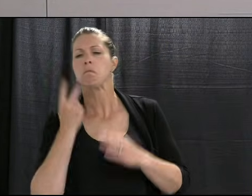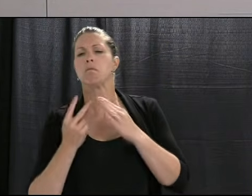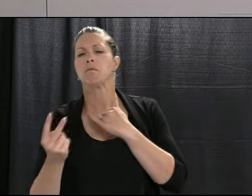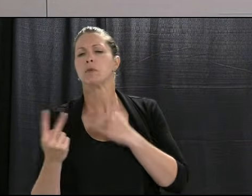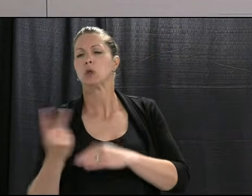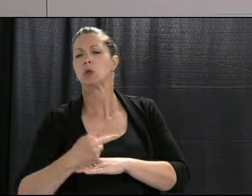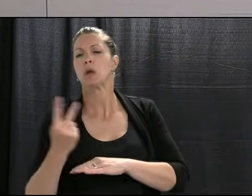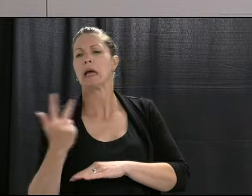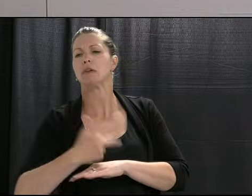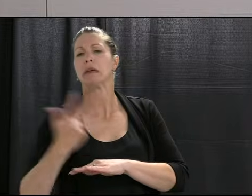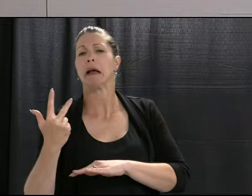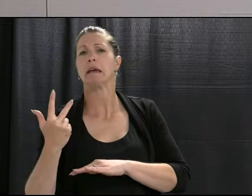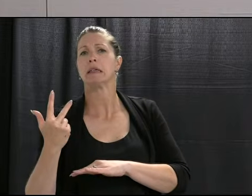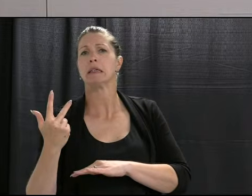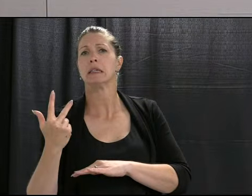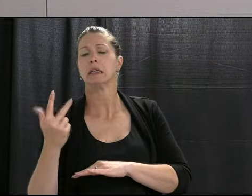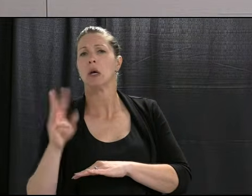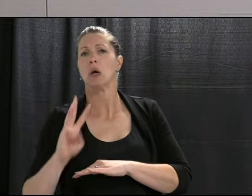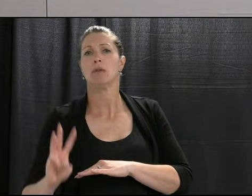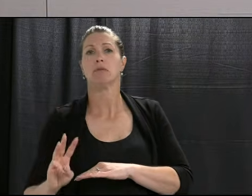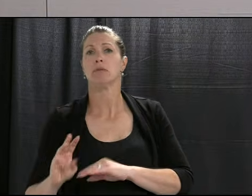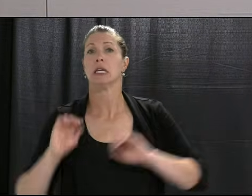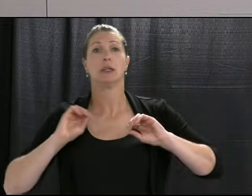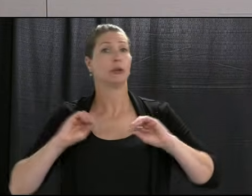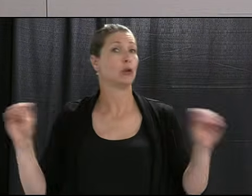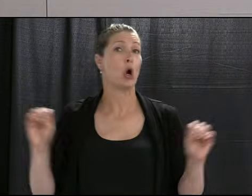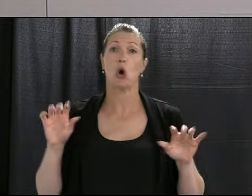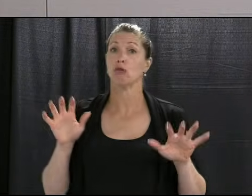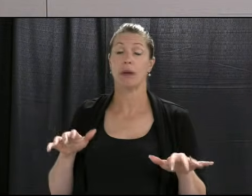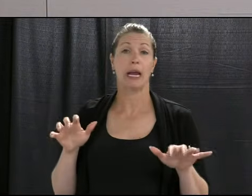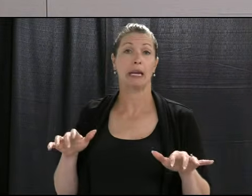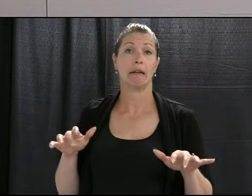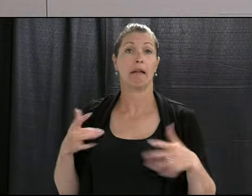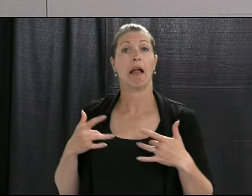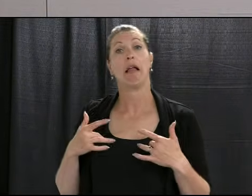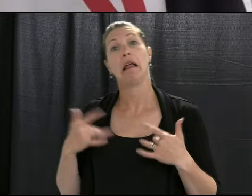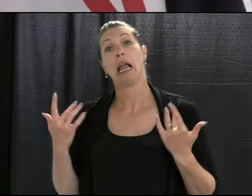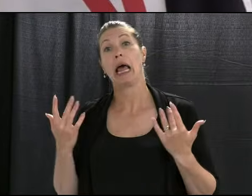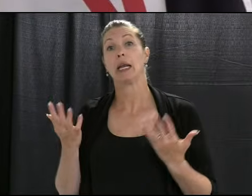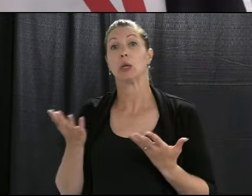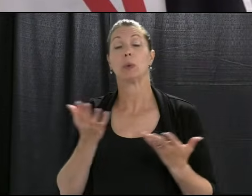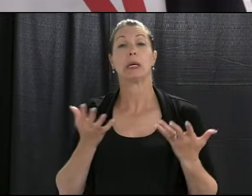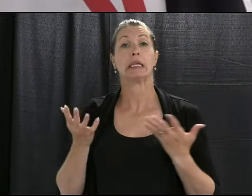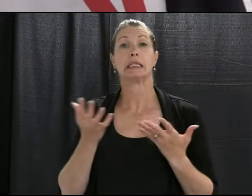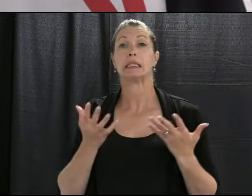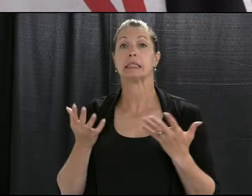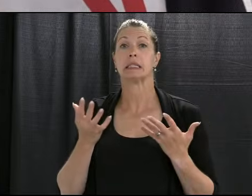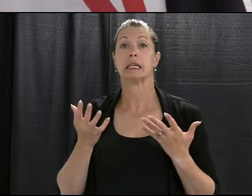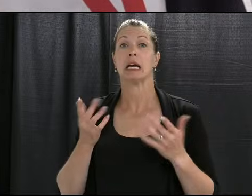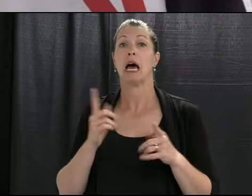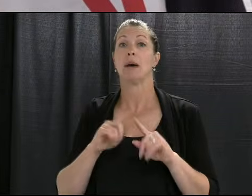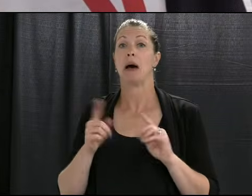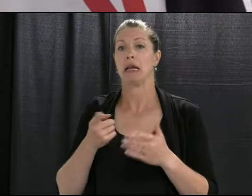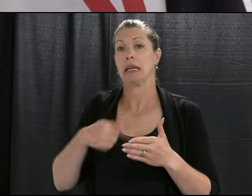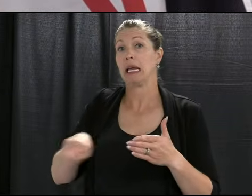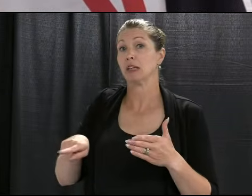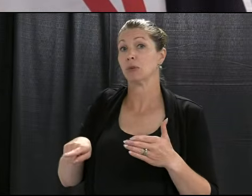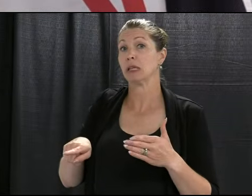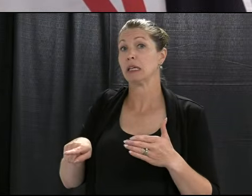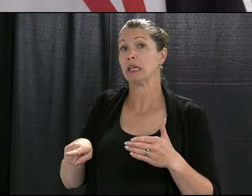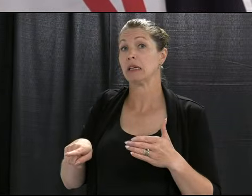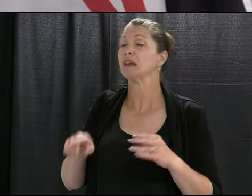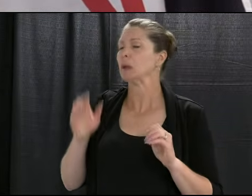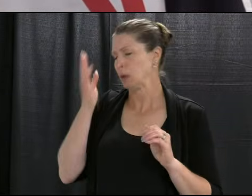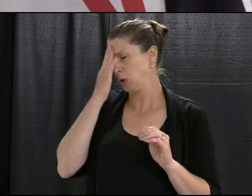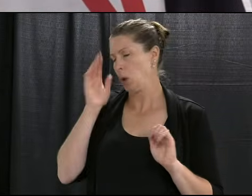the weather forecast looks like? No rain, lighter winds, but I think the forecast for next week, which of course we all know can